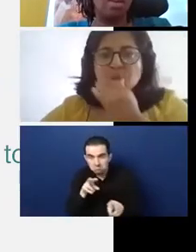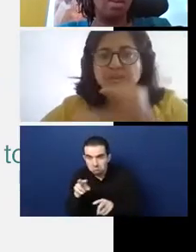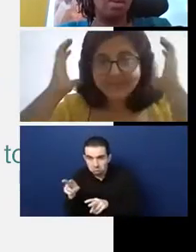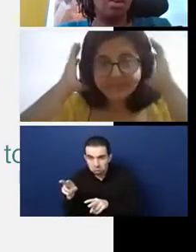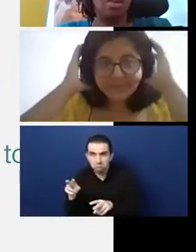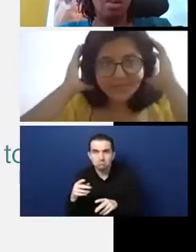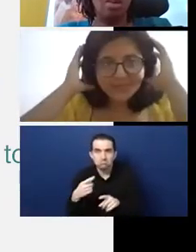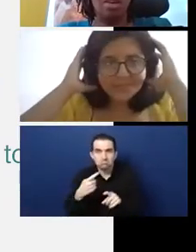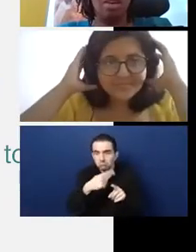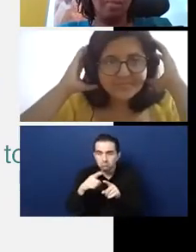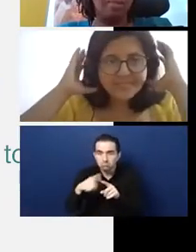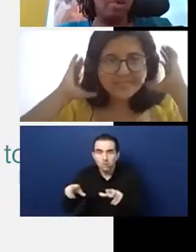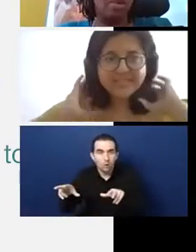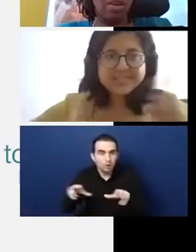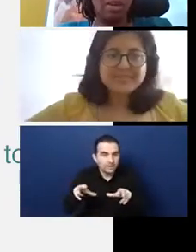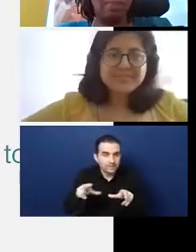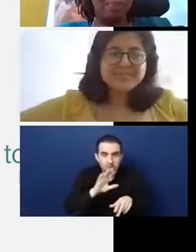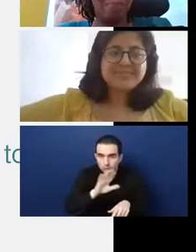studies on